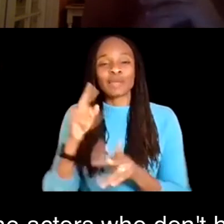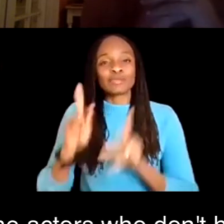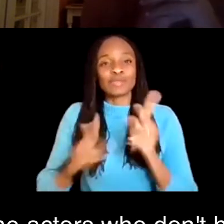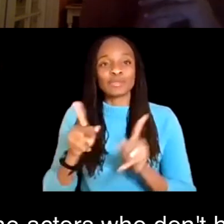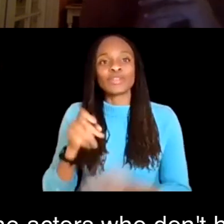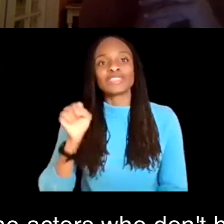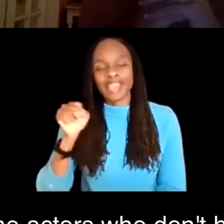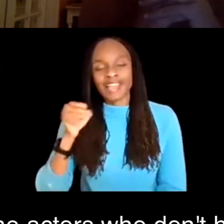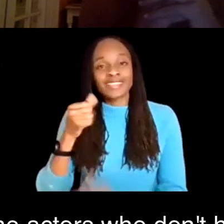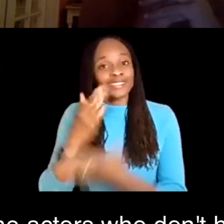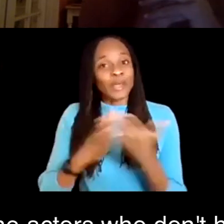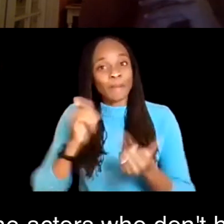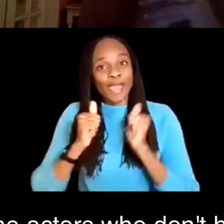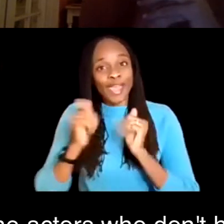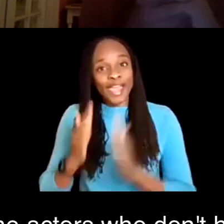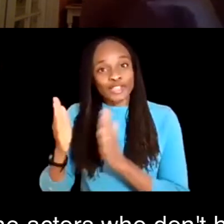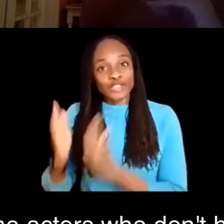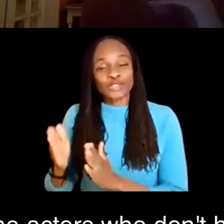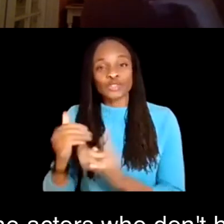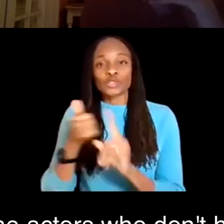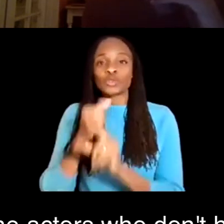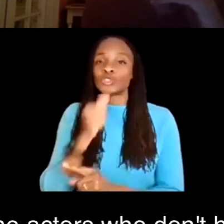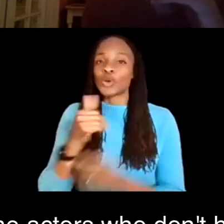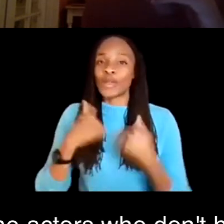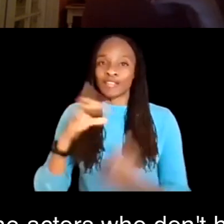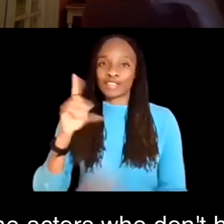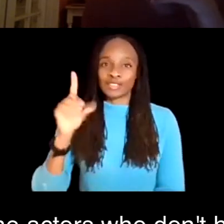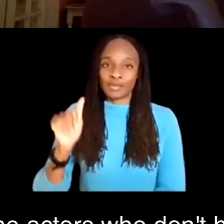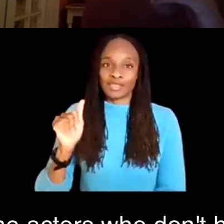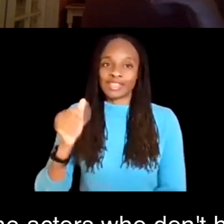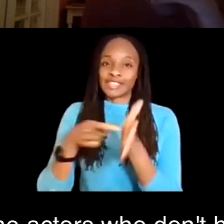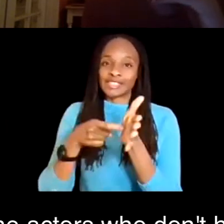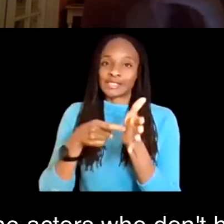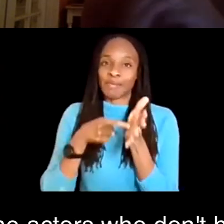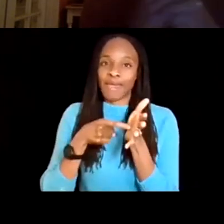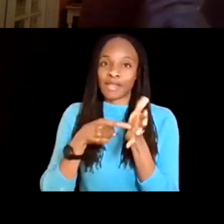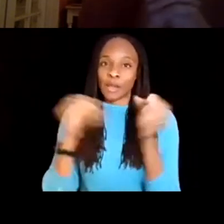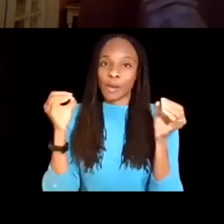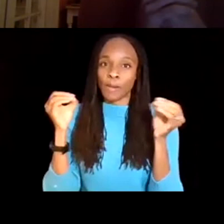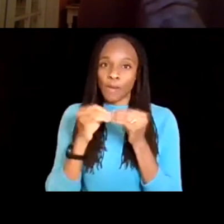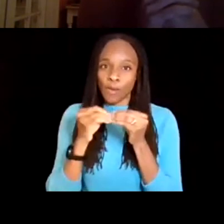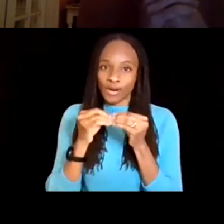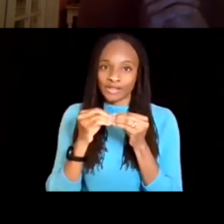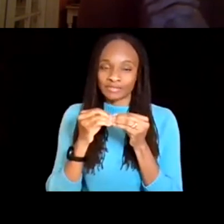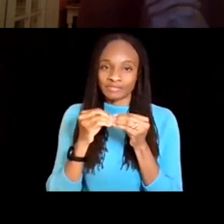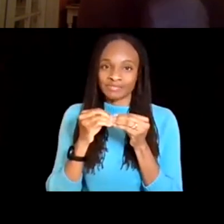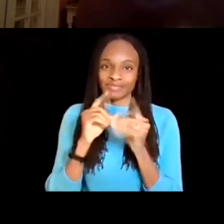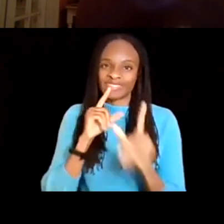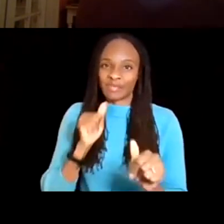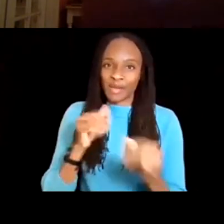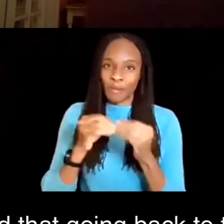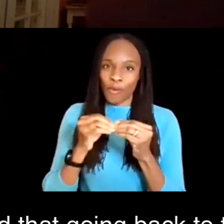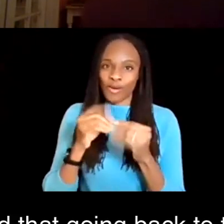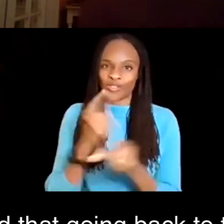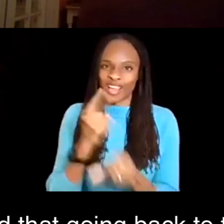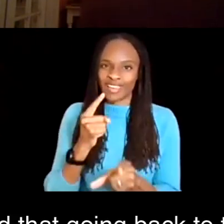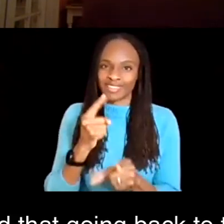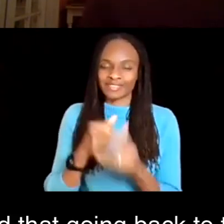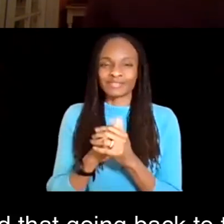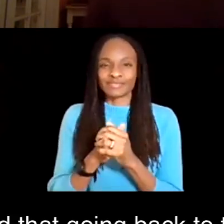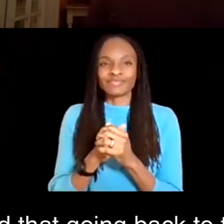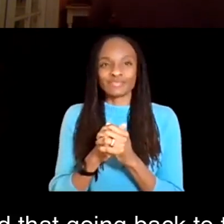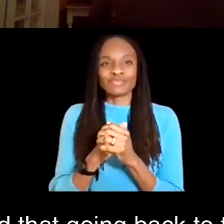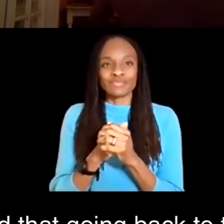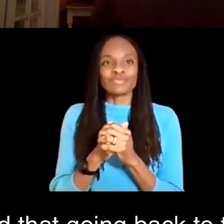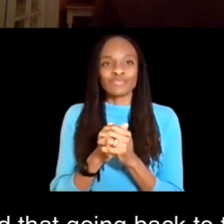yeah, some actors who don't have disability demands more than, right? And that, you know, going